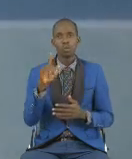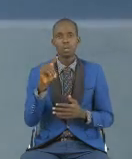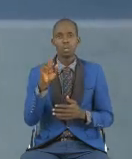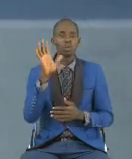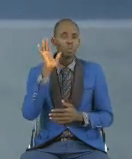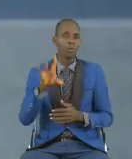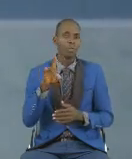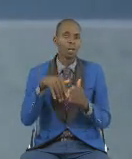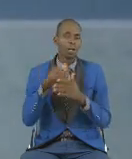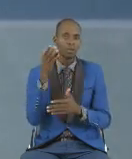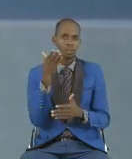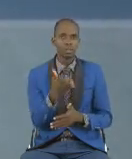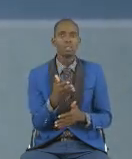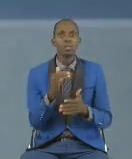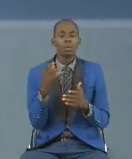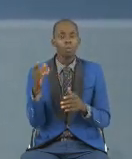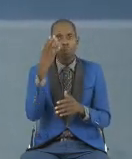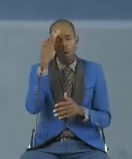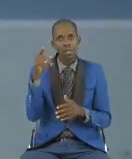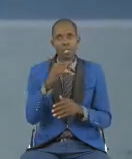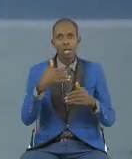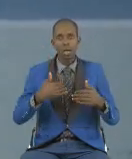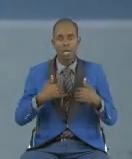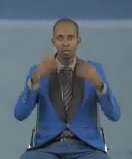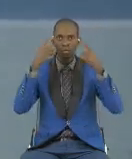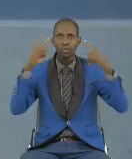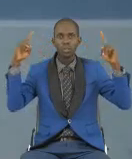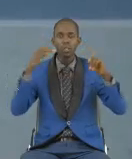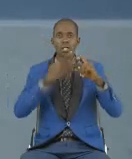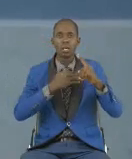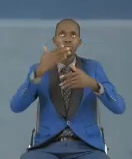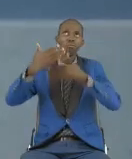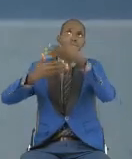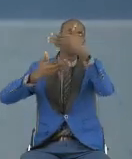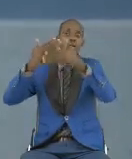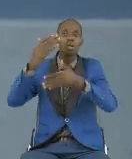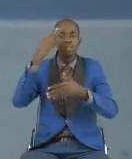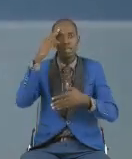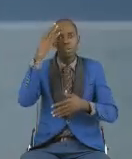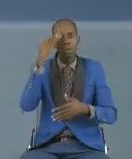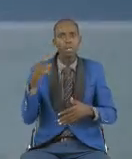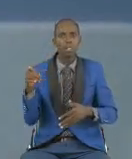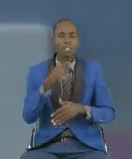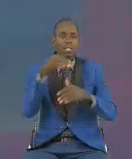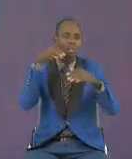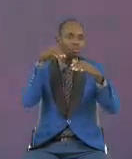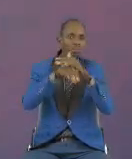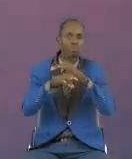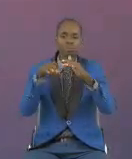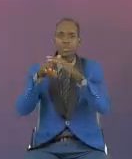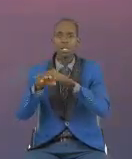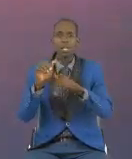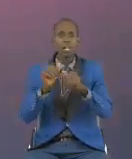the success they had, the progress they had, and the reason why they penetrated everywhere. And